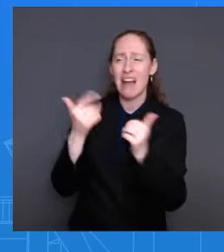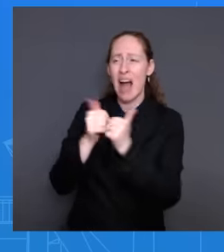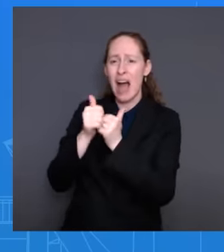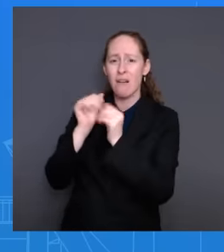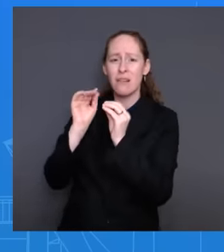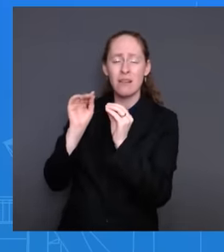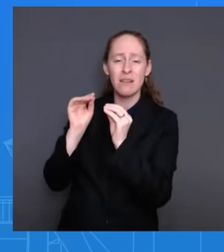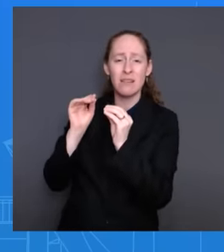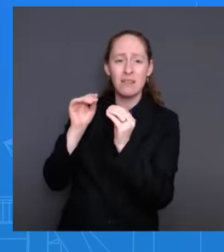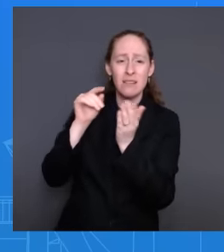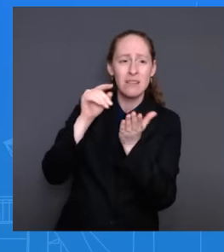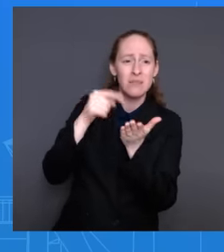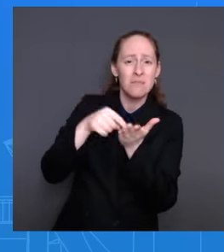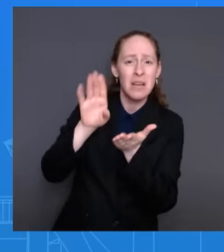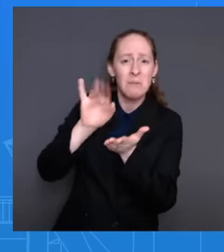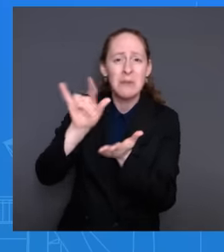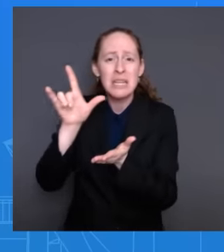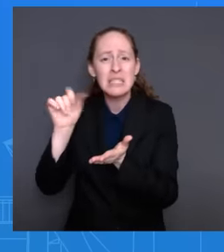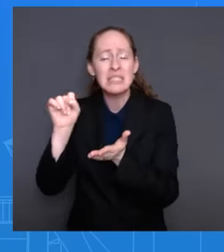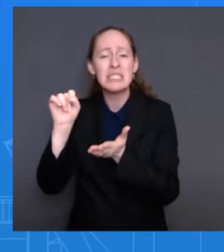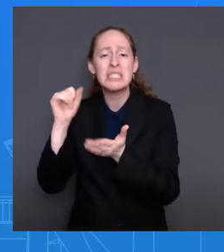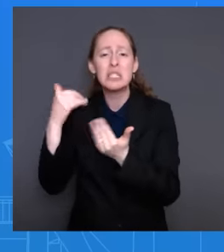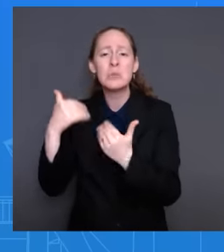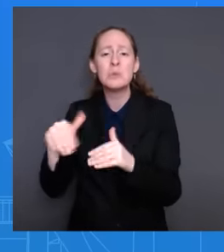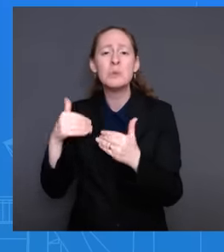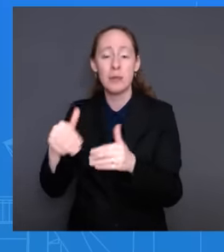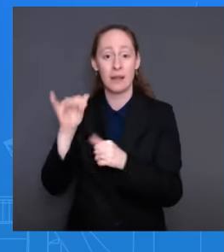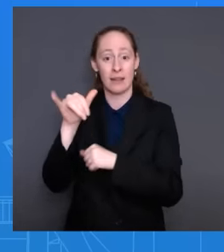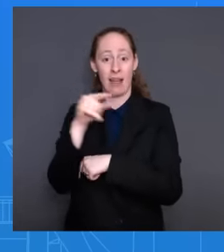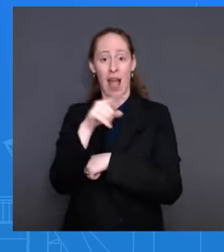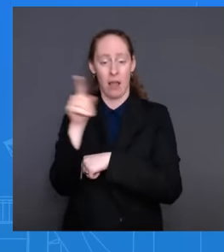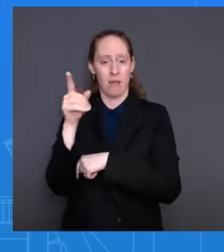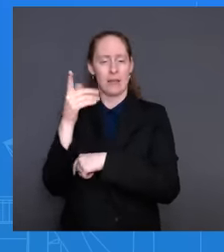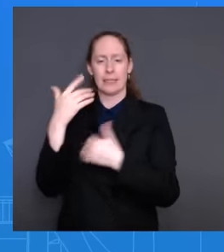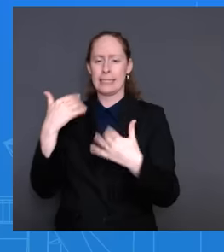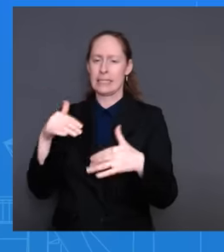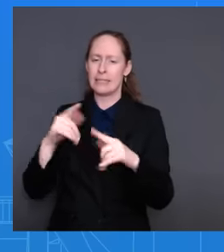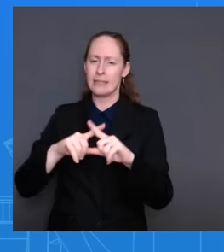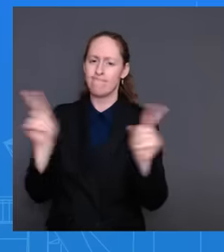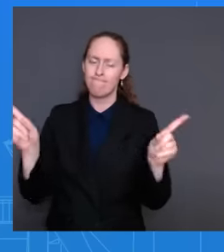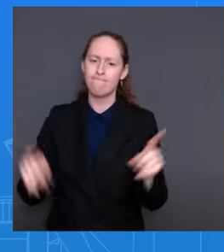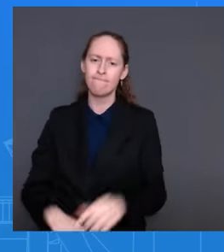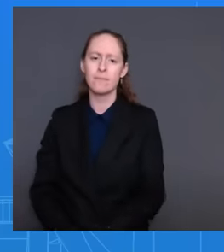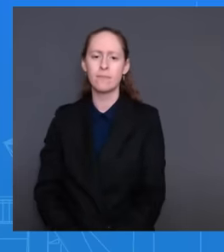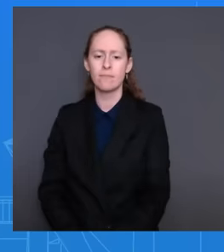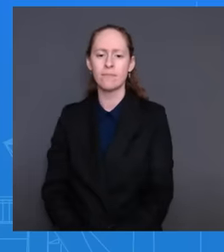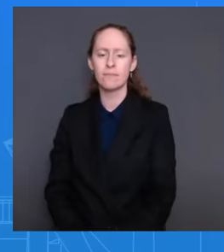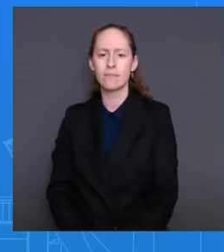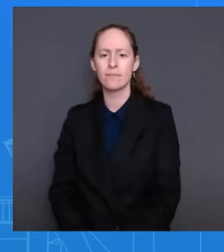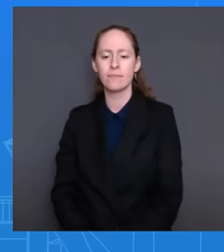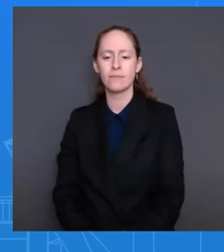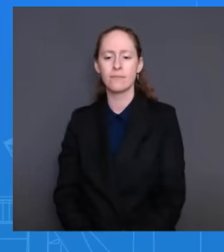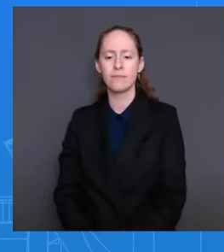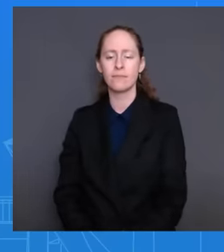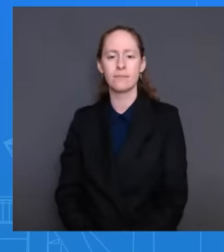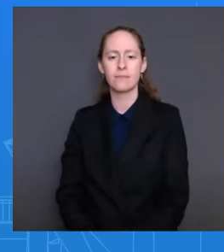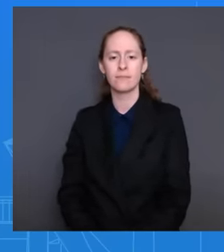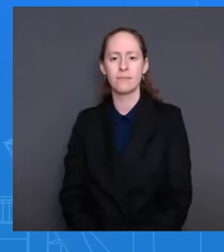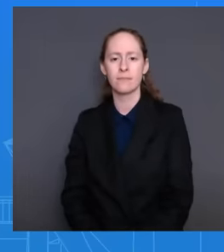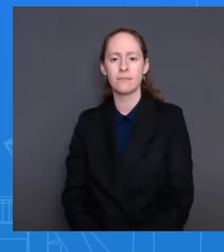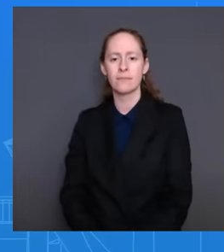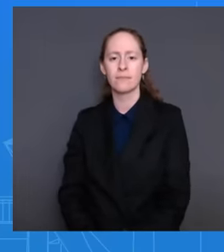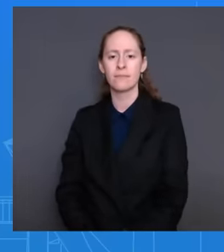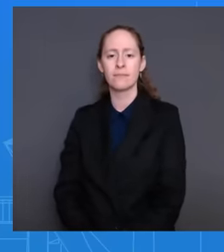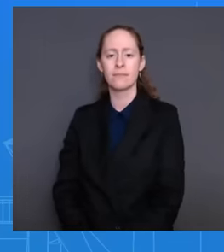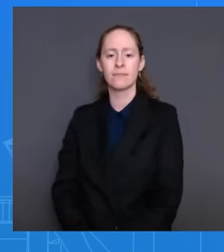the macroeconomic impact, I would say two things. One is it is a function of a number of those policy design parameters, including the